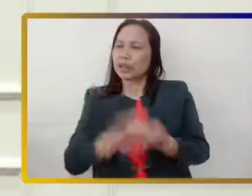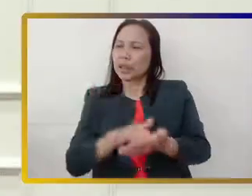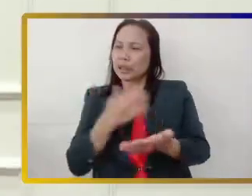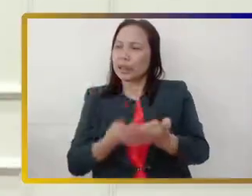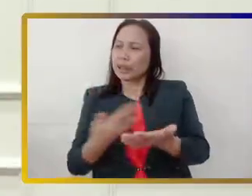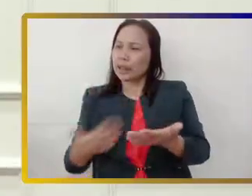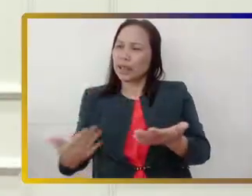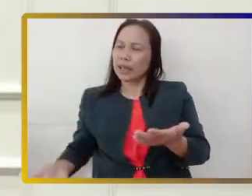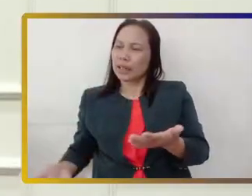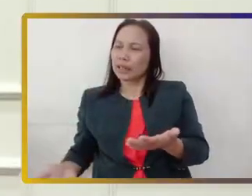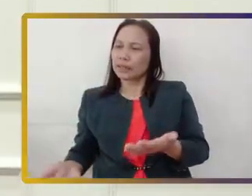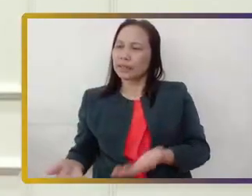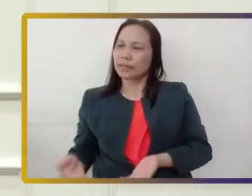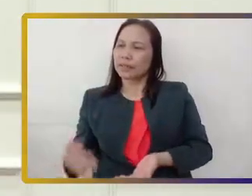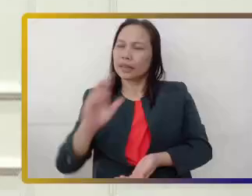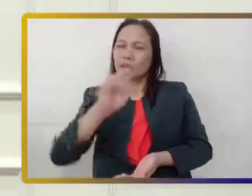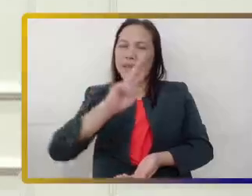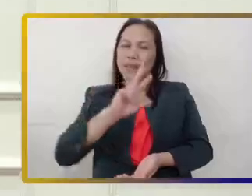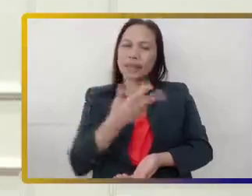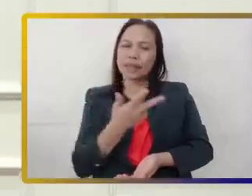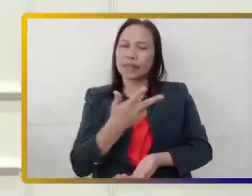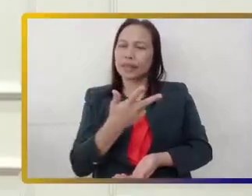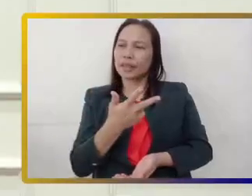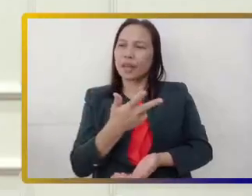wordsorial and then